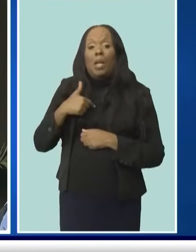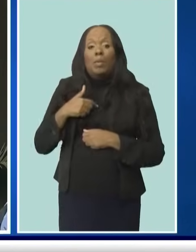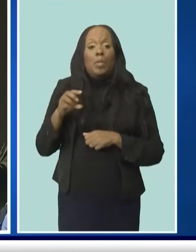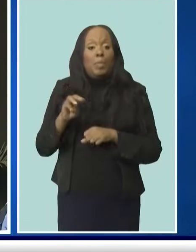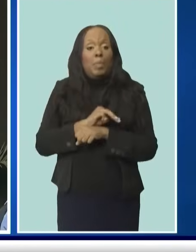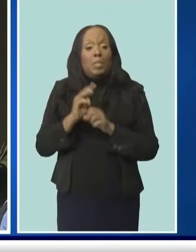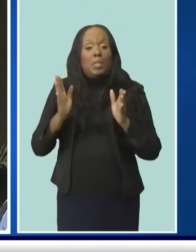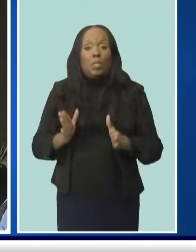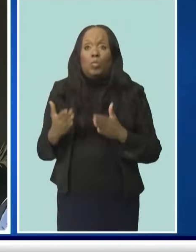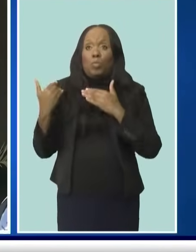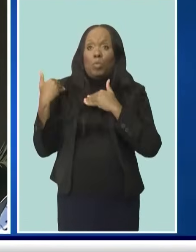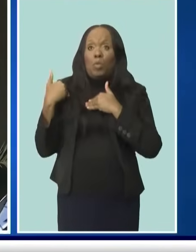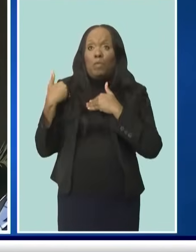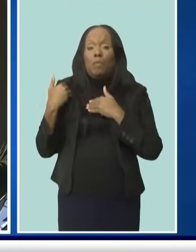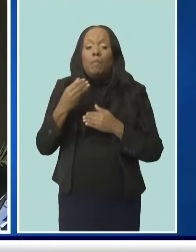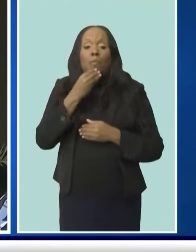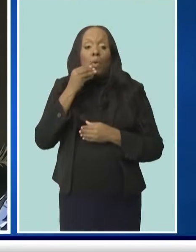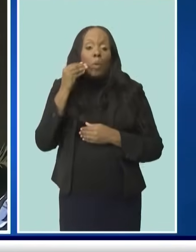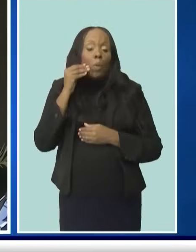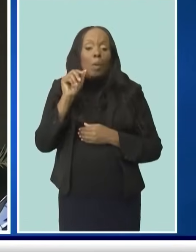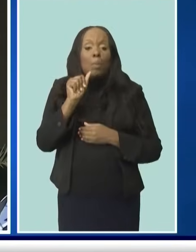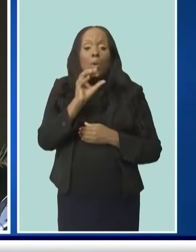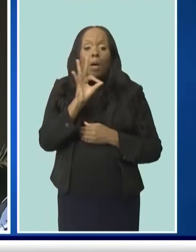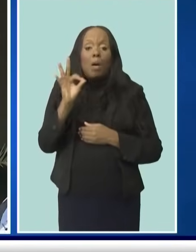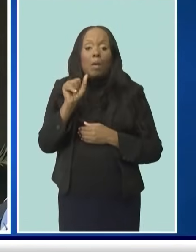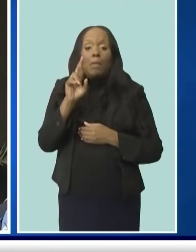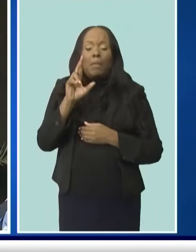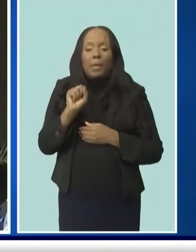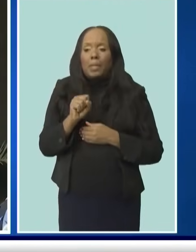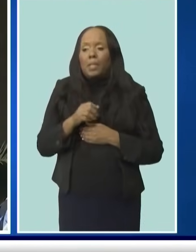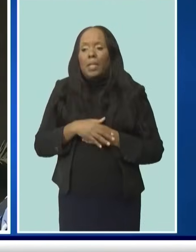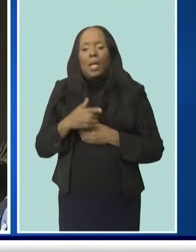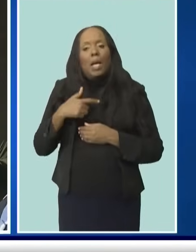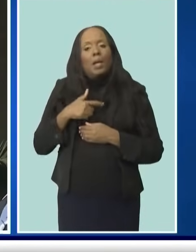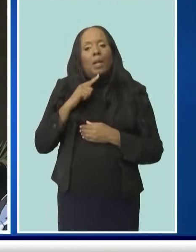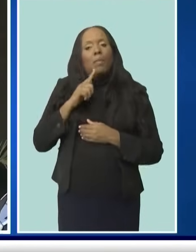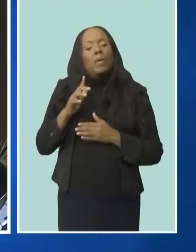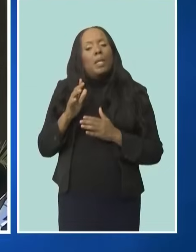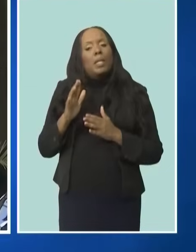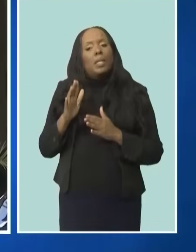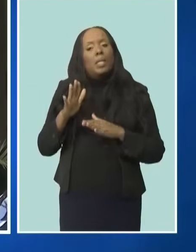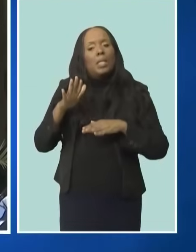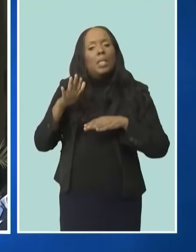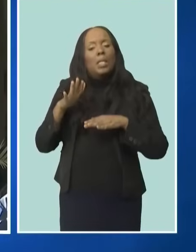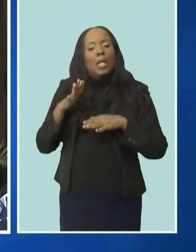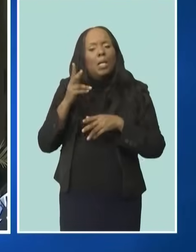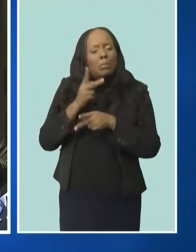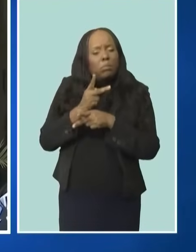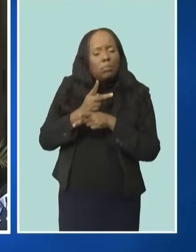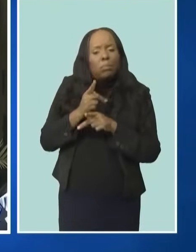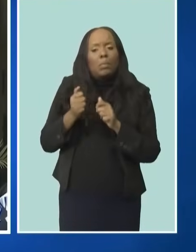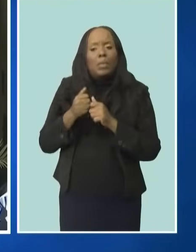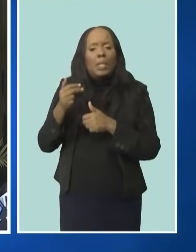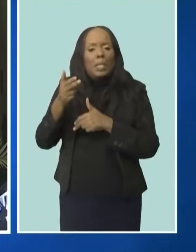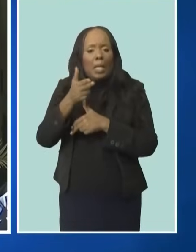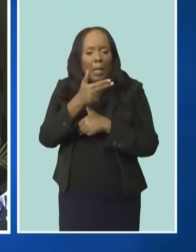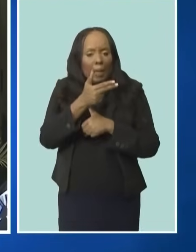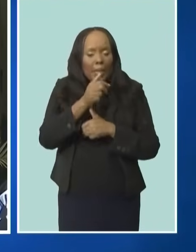hurricane season with some degree of trepidation because we can't control what happens. I hope that nothing happens for Barbados, but in the event that it